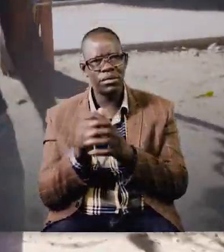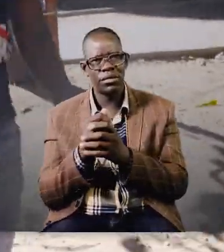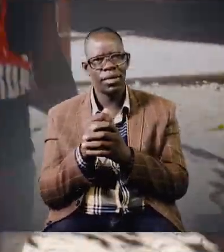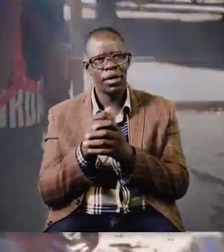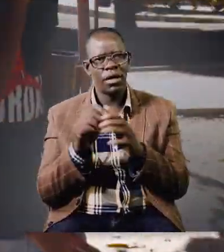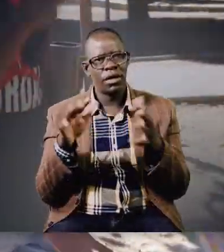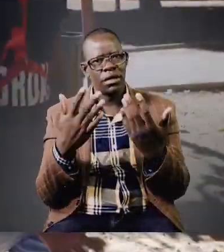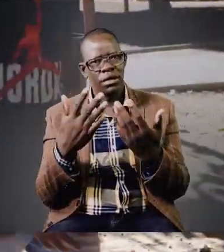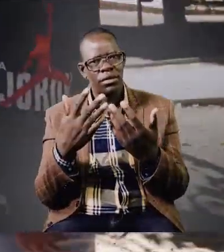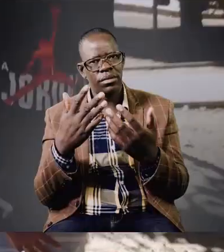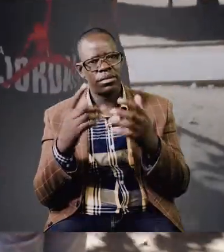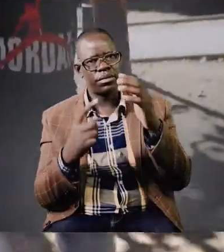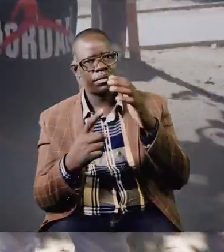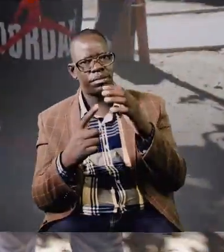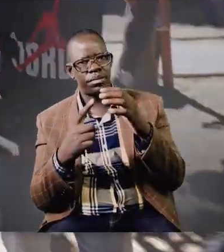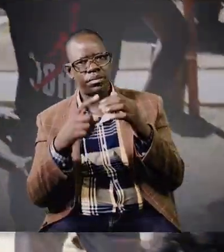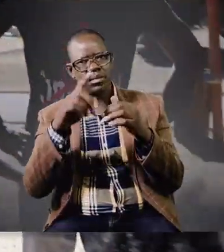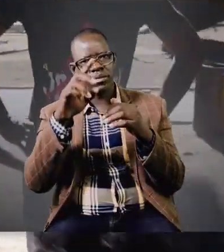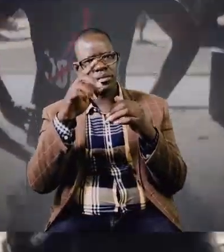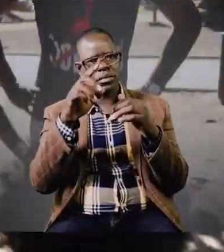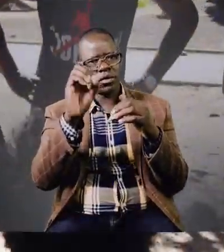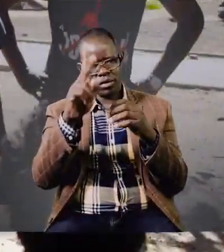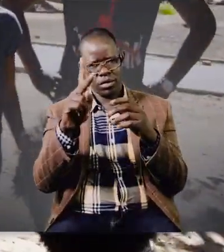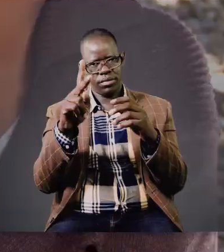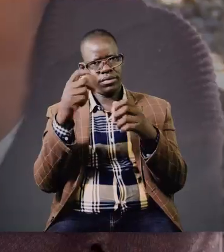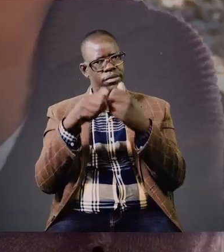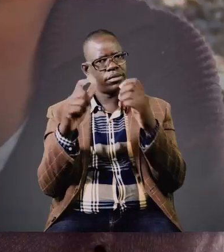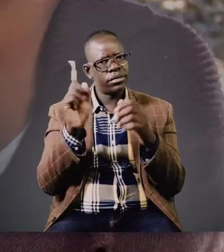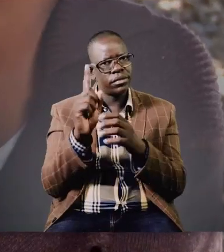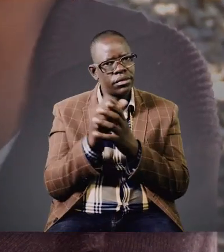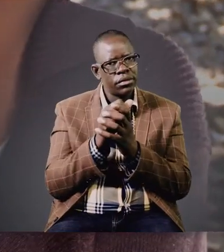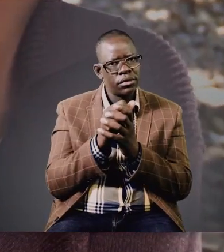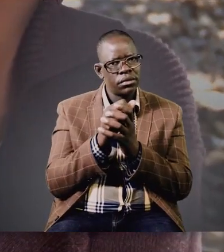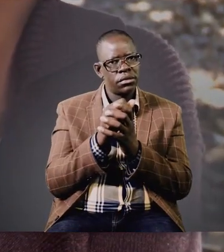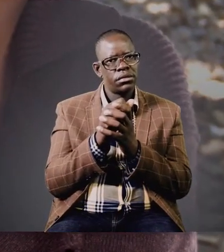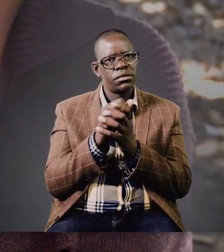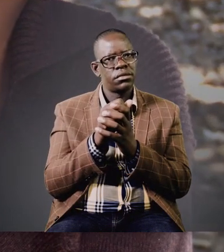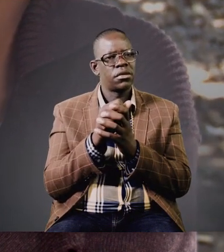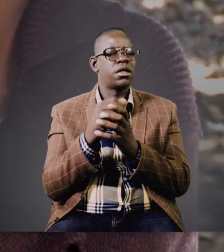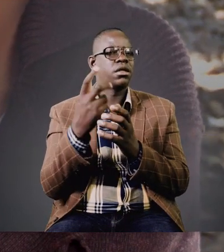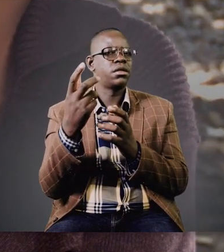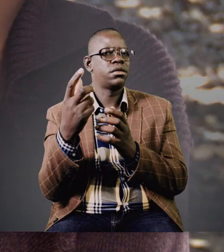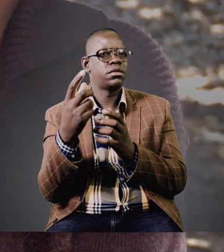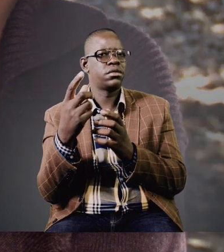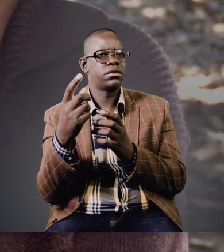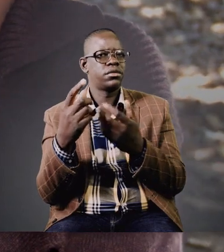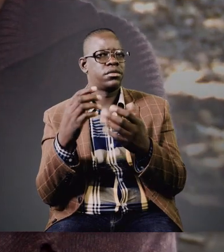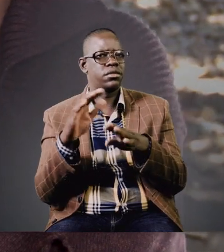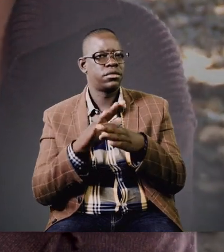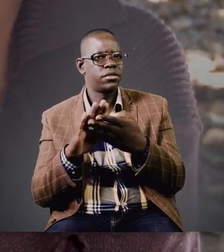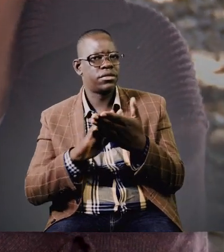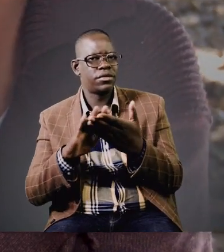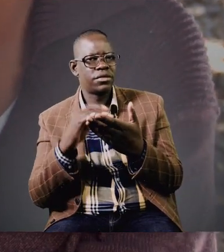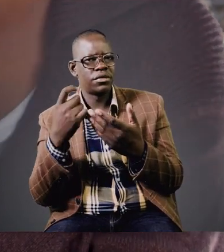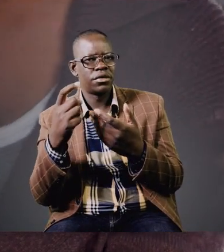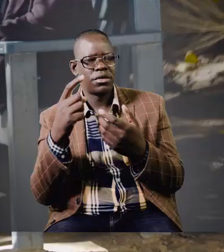Phoebe, What's up, Kumbadu? are you okay? Didn't you feel the earthquake? I felt it, but you guys look like you've seen